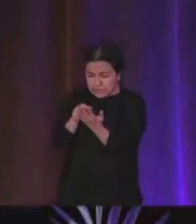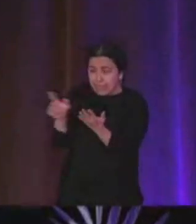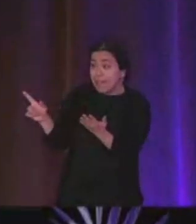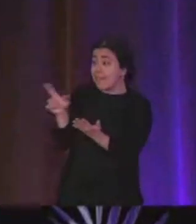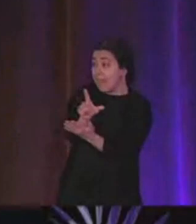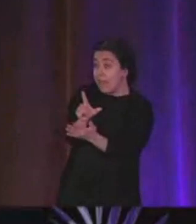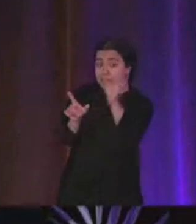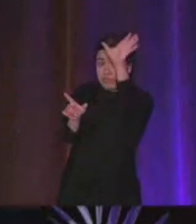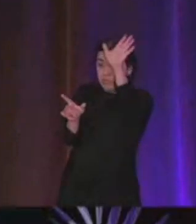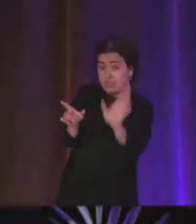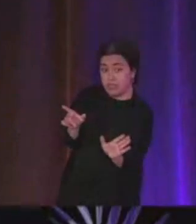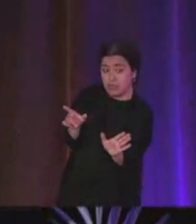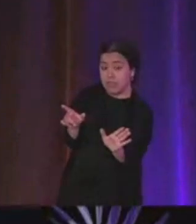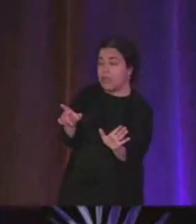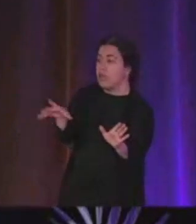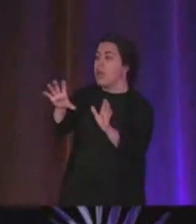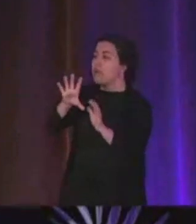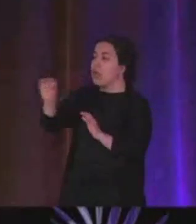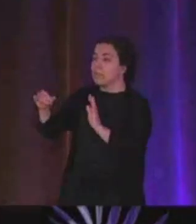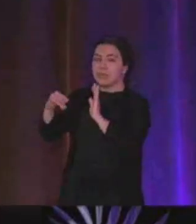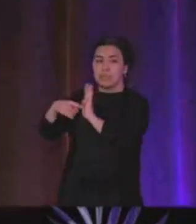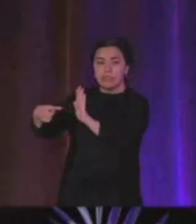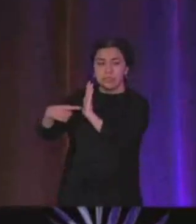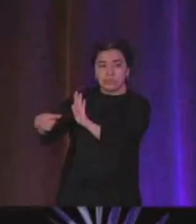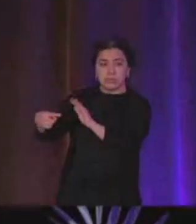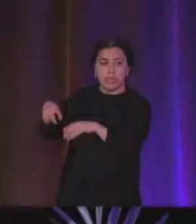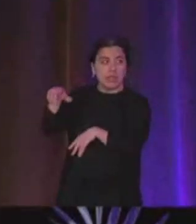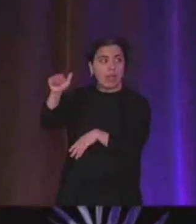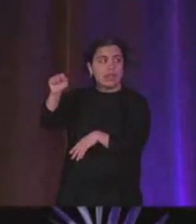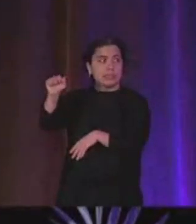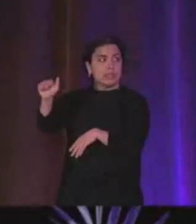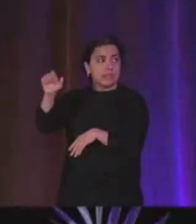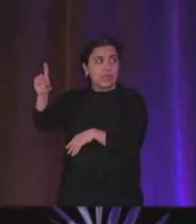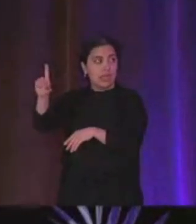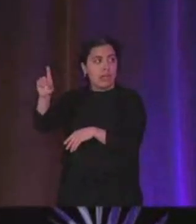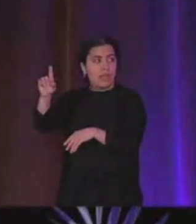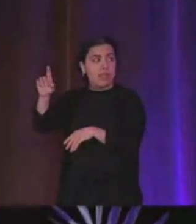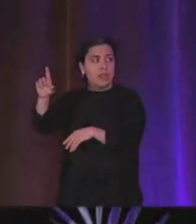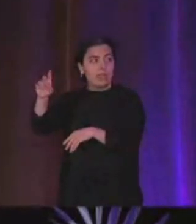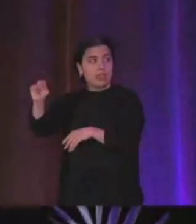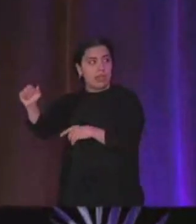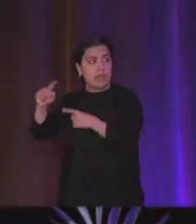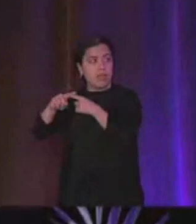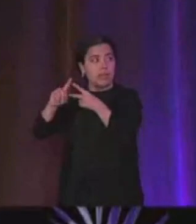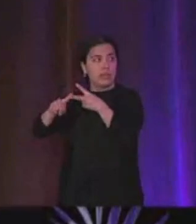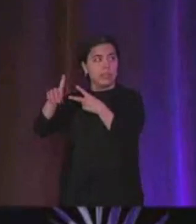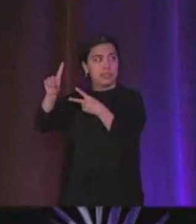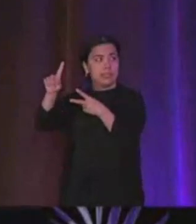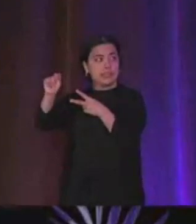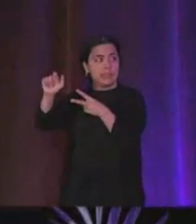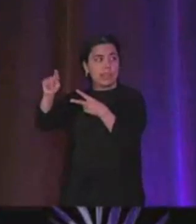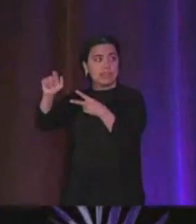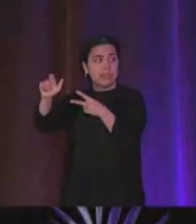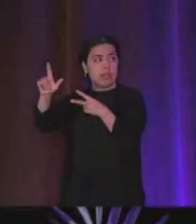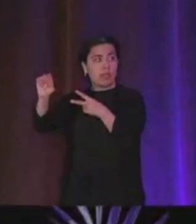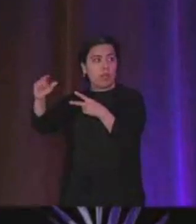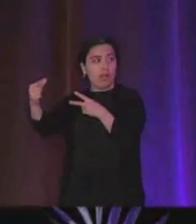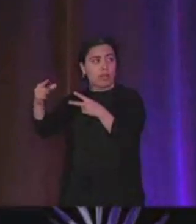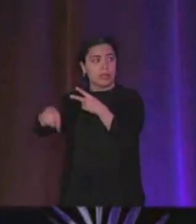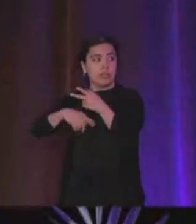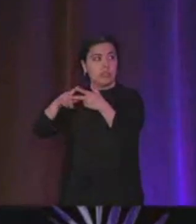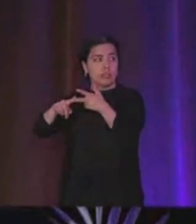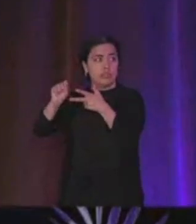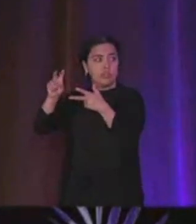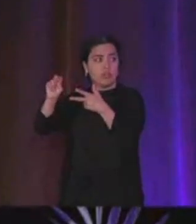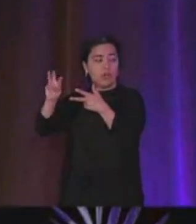side, companies like Asana and the Datadog, they invest like half of their revenue on the cloud. And the graph on the right-hand side